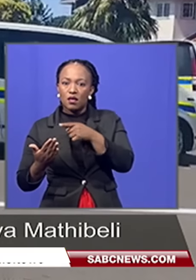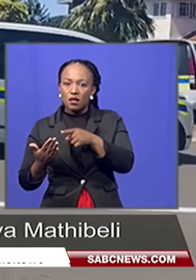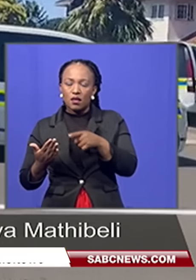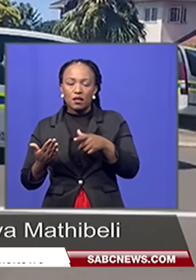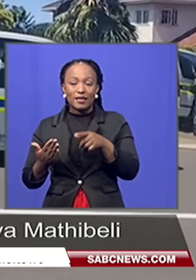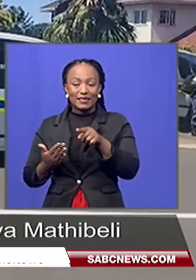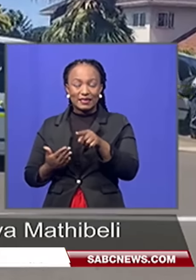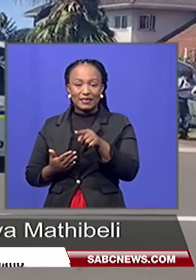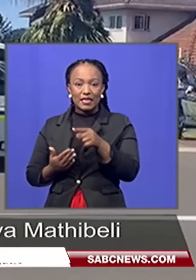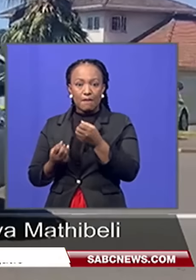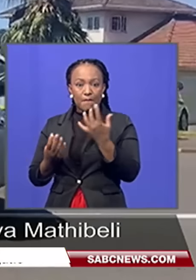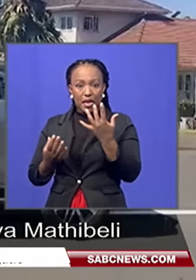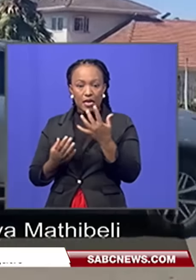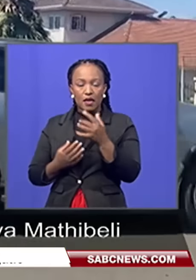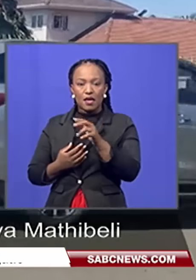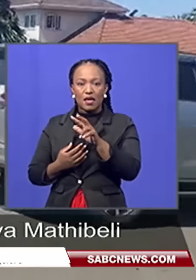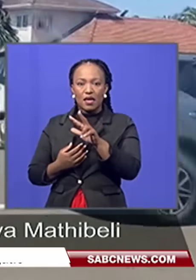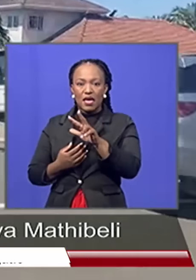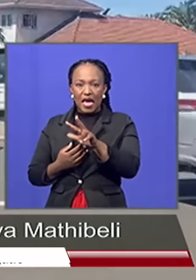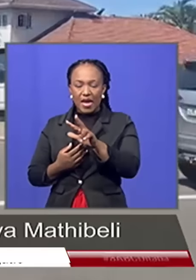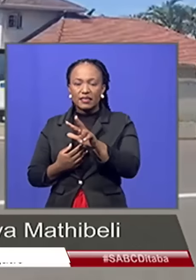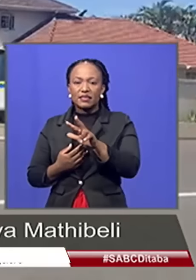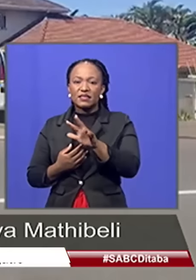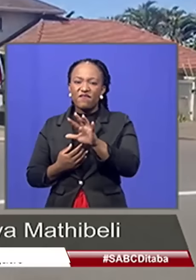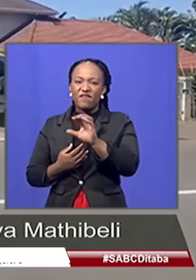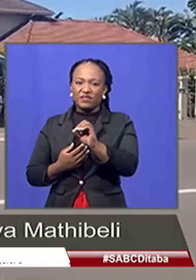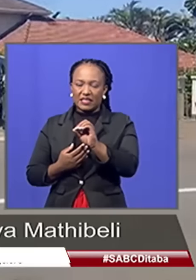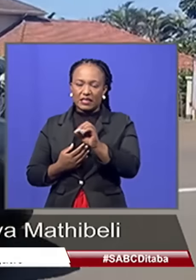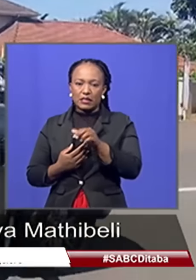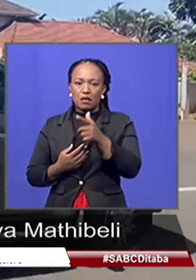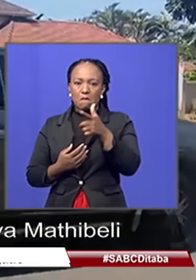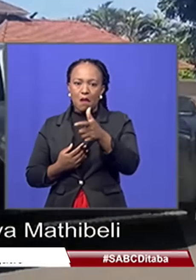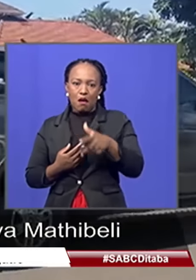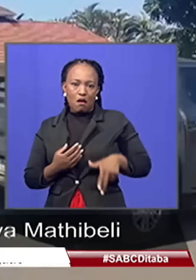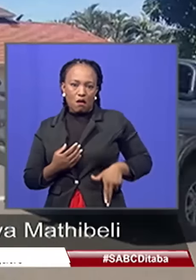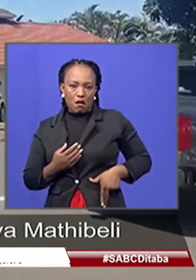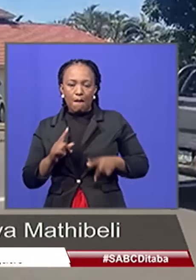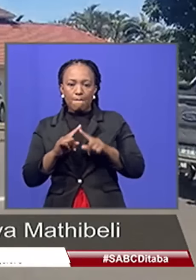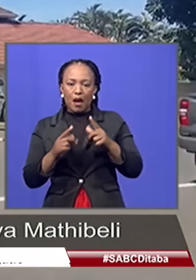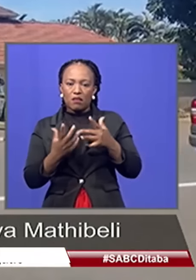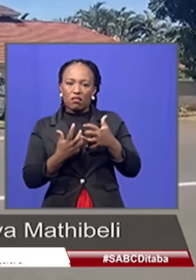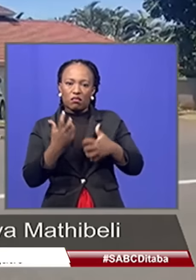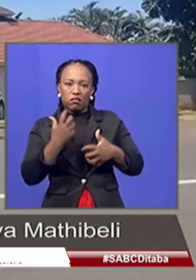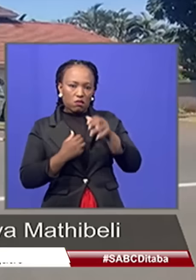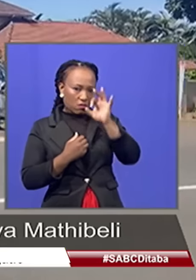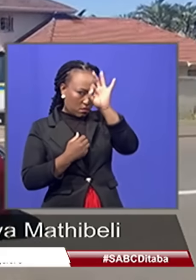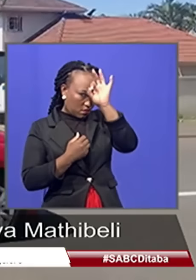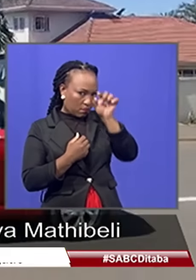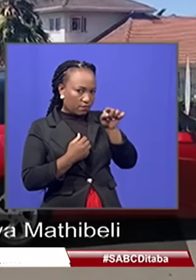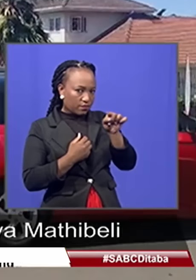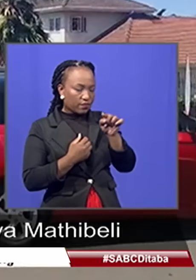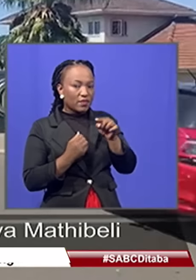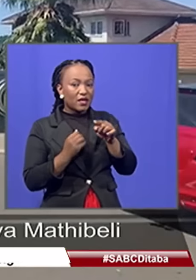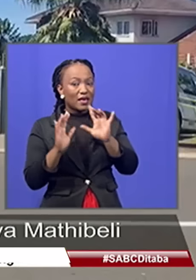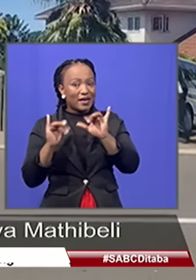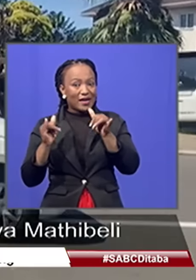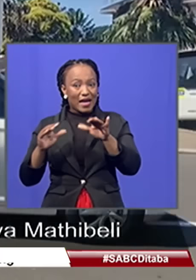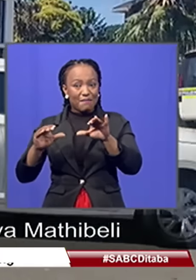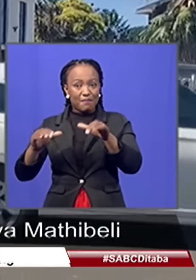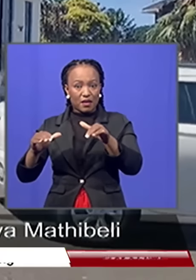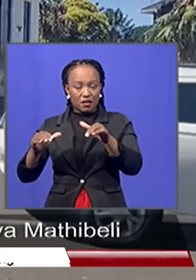tša 815. Le ge go le bjalo, palo ye ga e sepedišane le direkoto tša maphodisa tšeo di laetšago gore khamphani